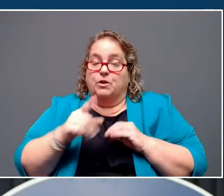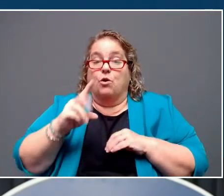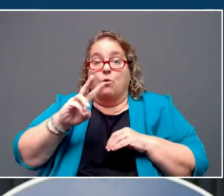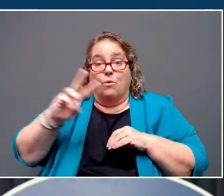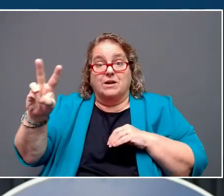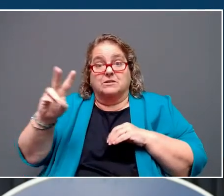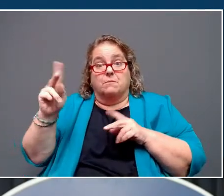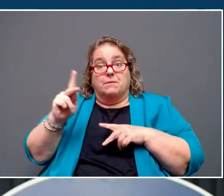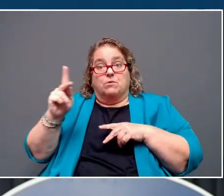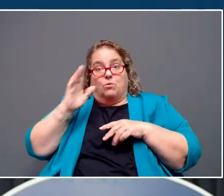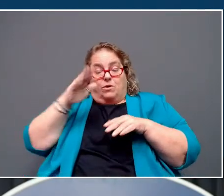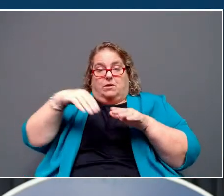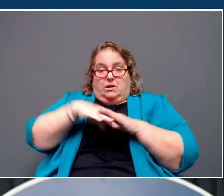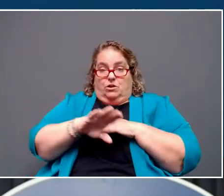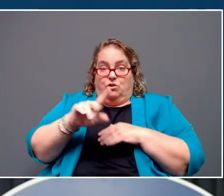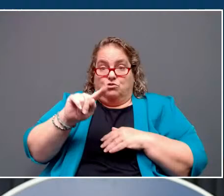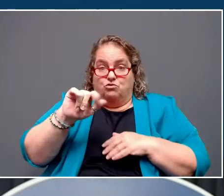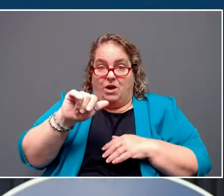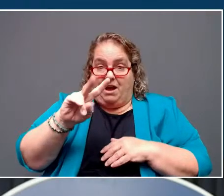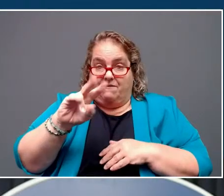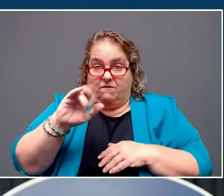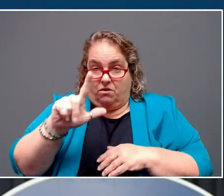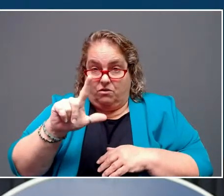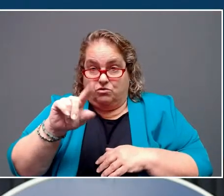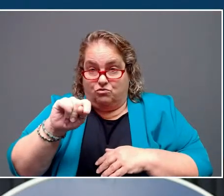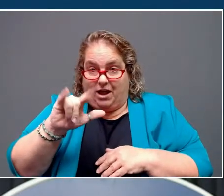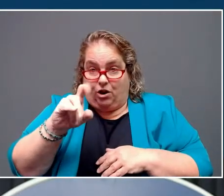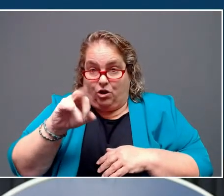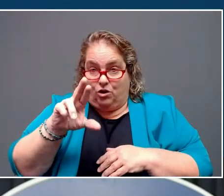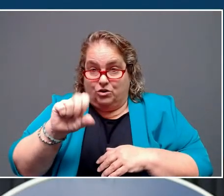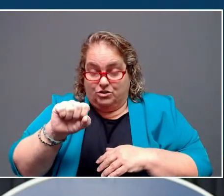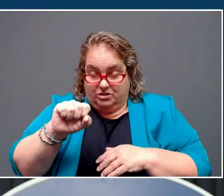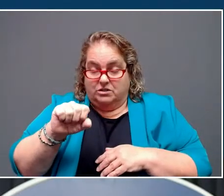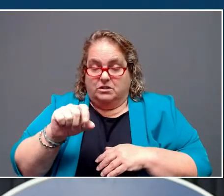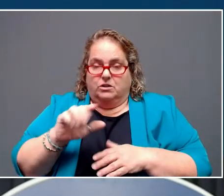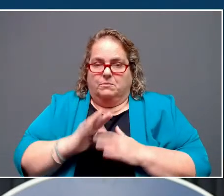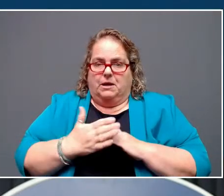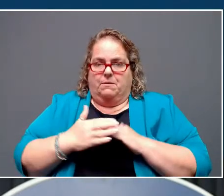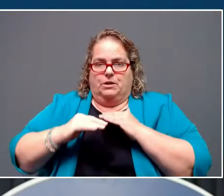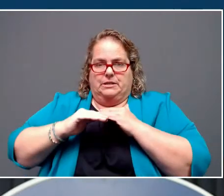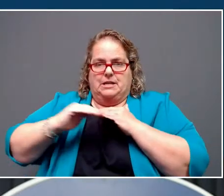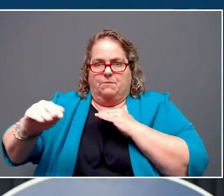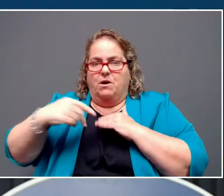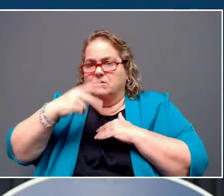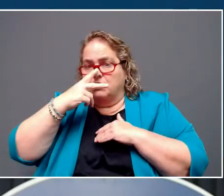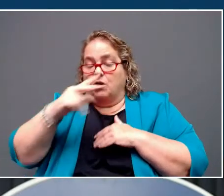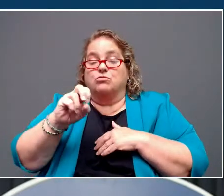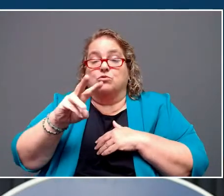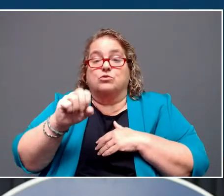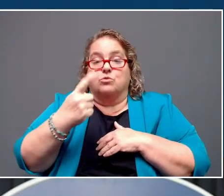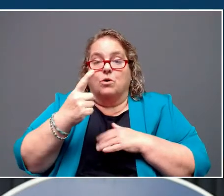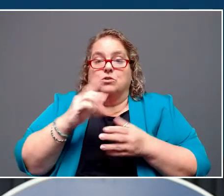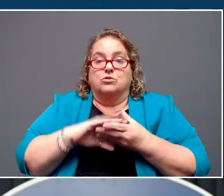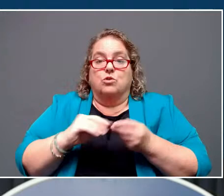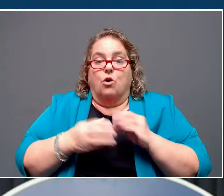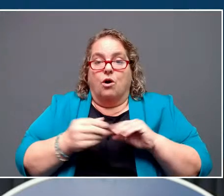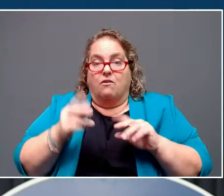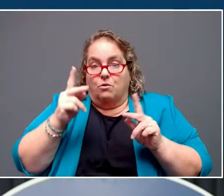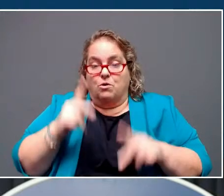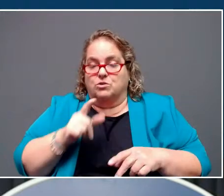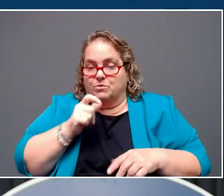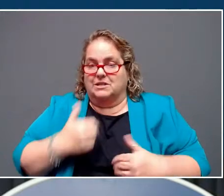into travel trailers to get stabilized. You know, I saw on the news a story about one of the individuals that was living on a